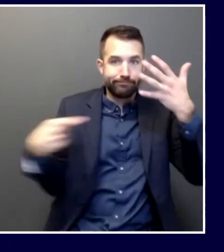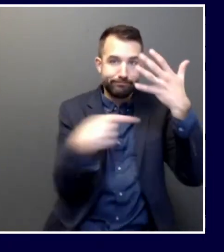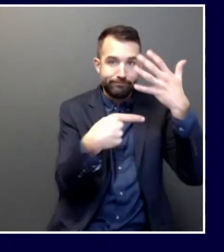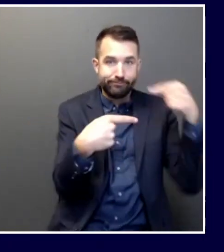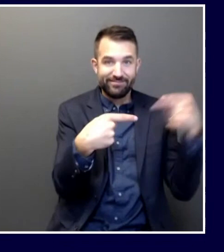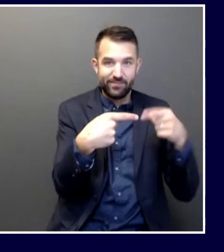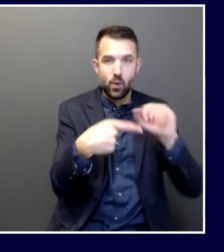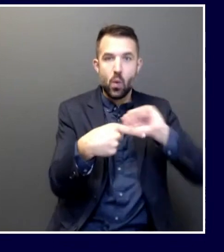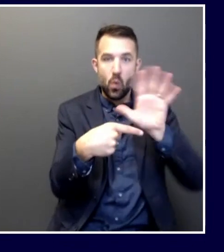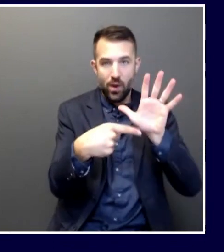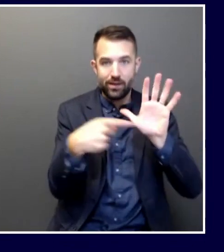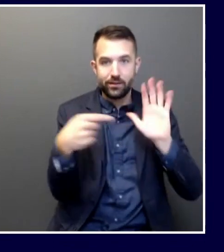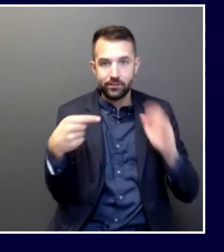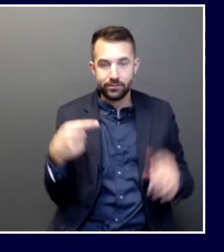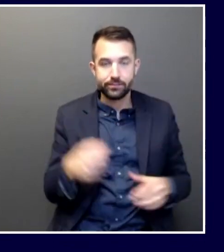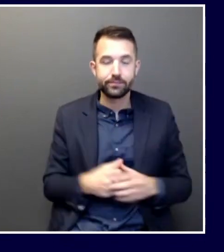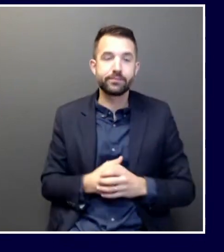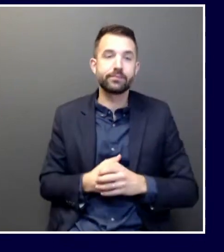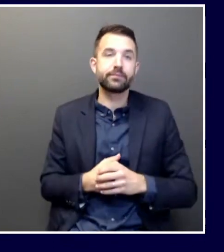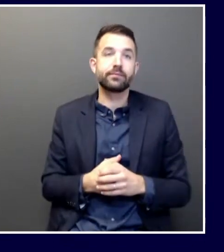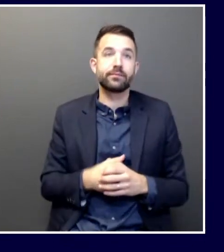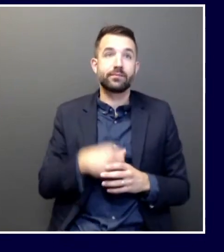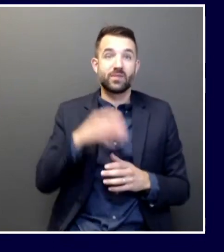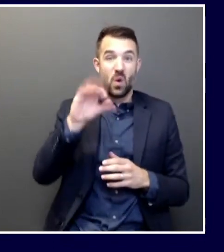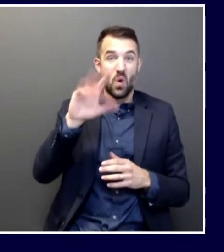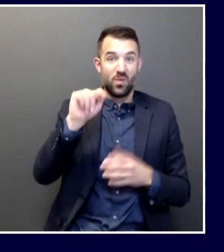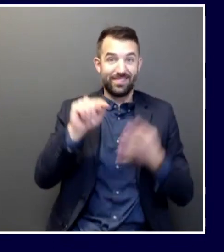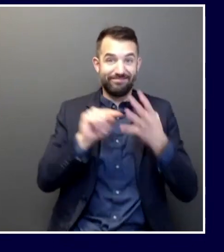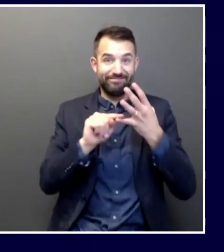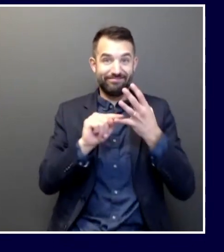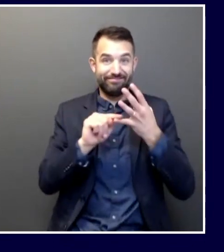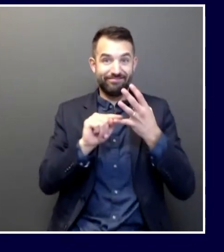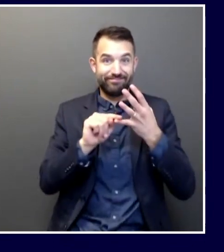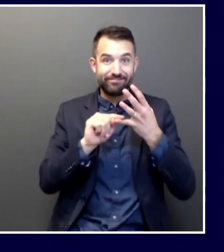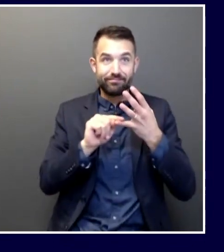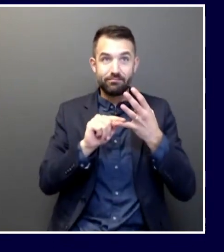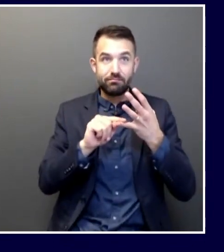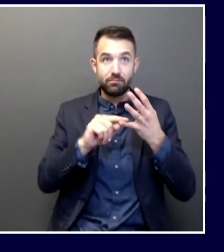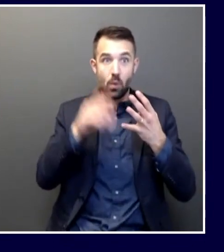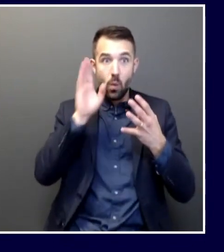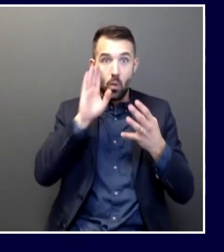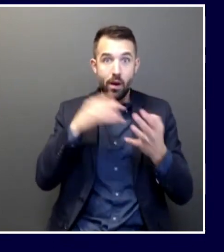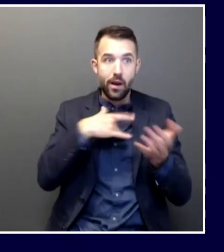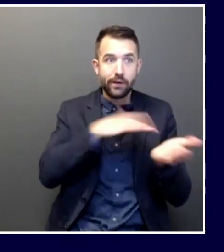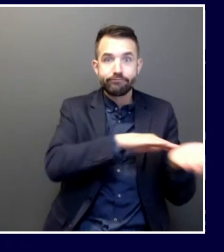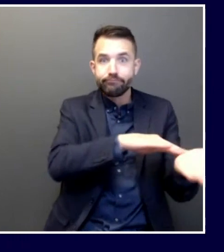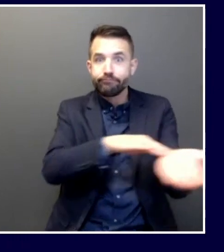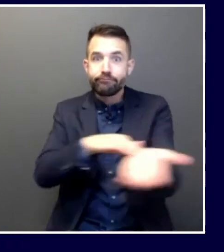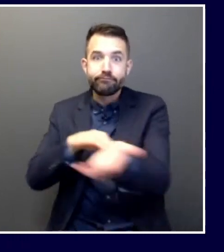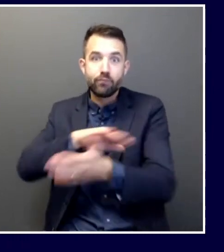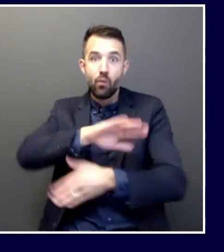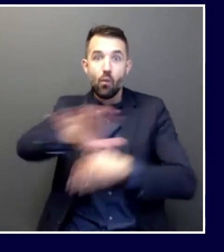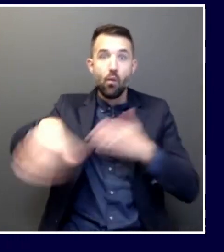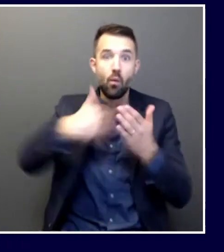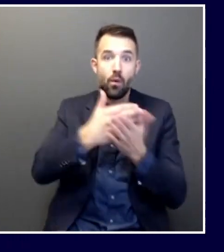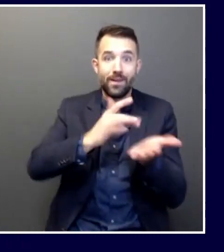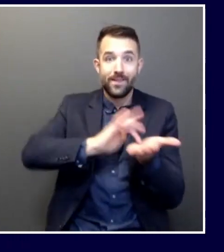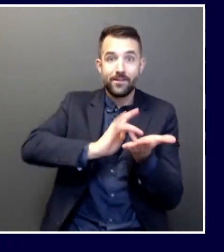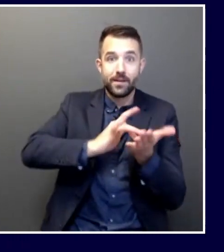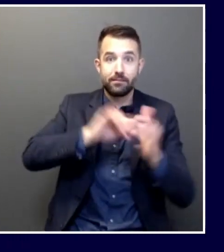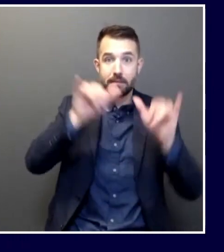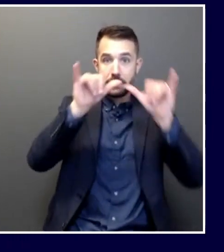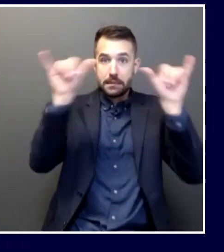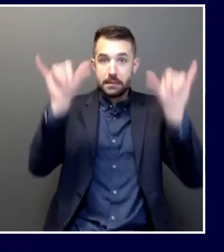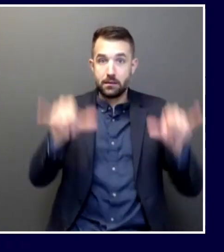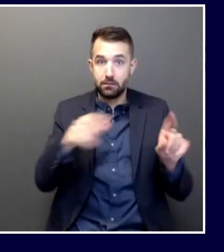survey of our healthcare facilities to see where we are with their vaccination rates. We will use that information to begin working